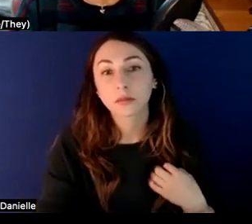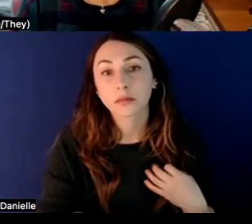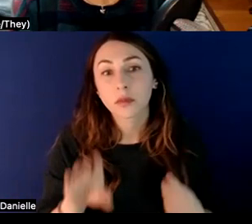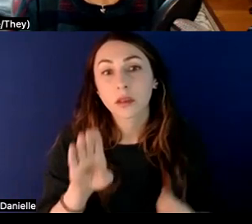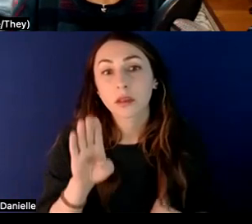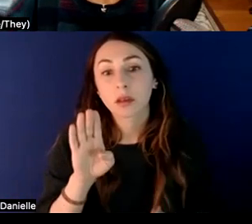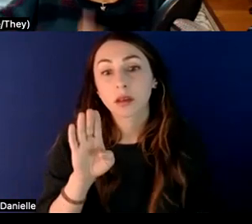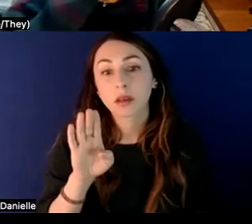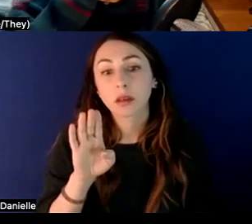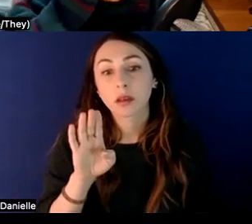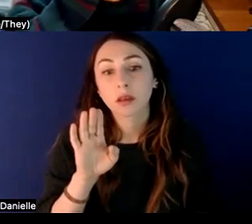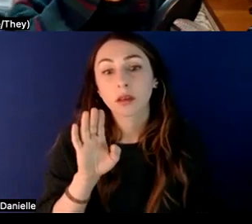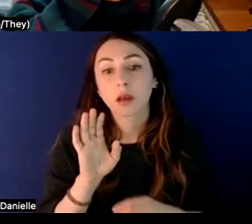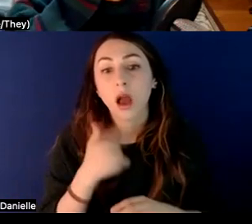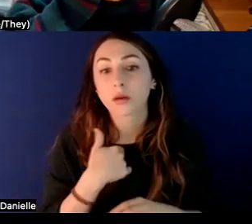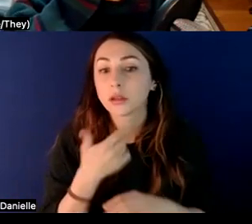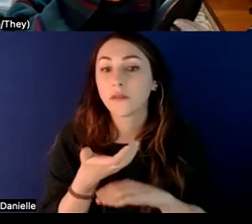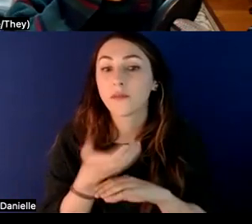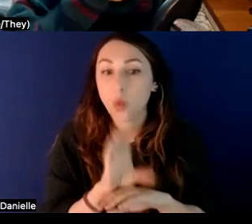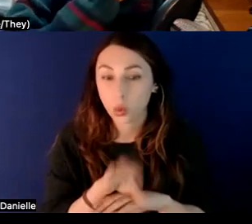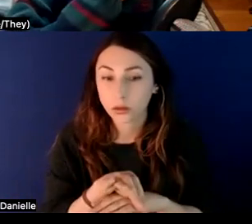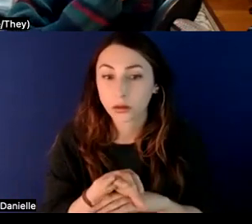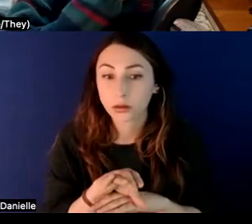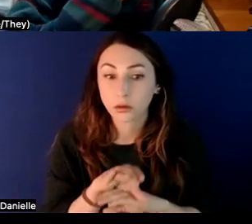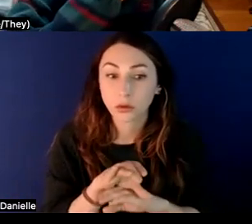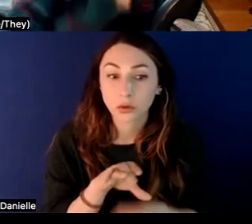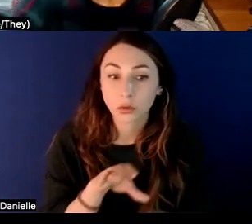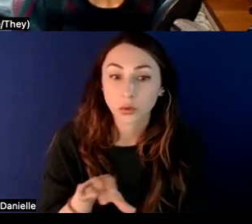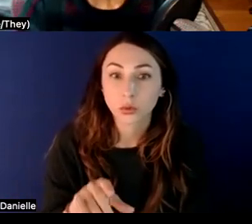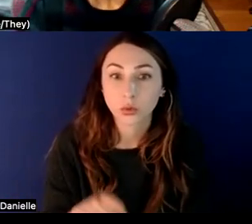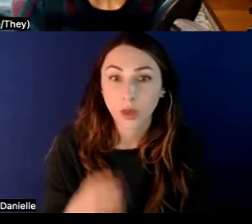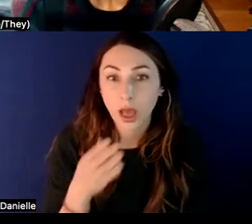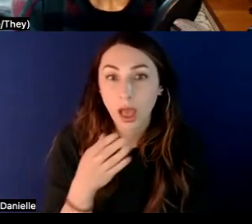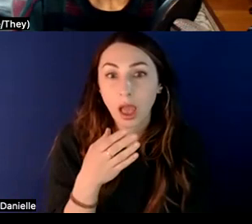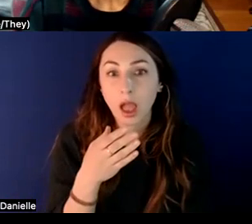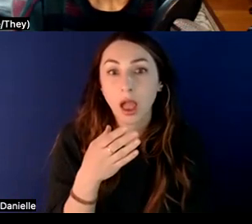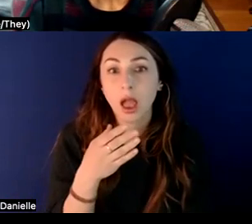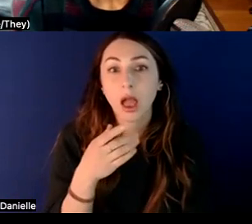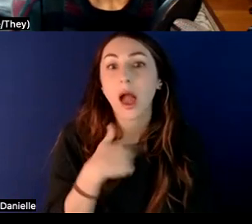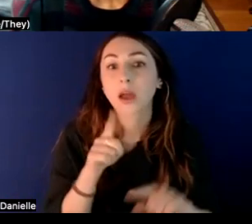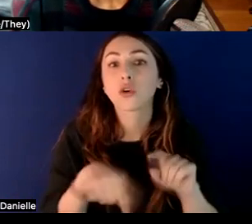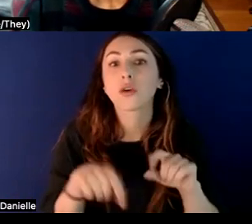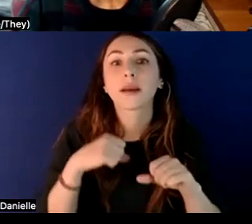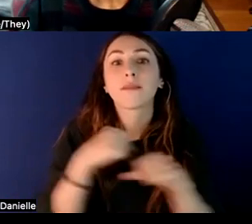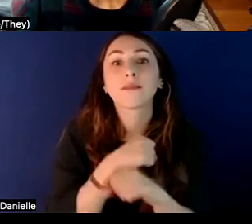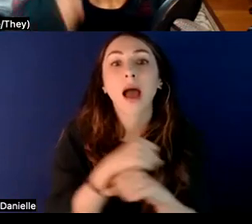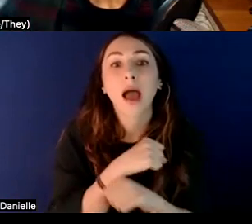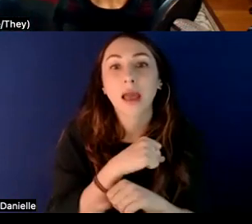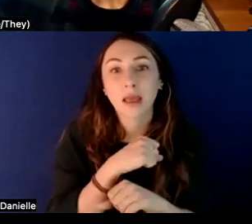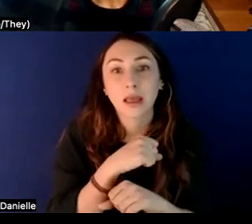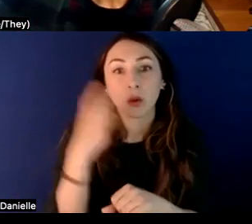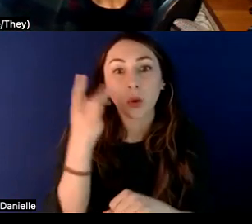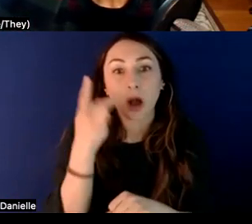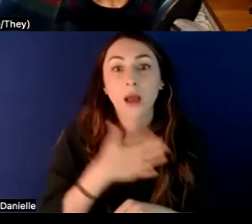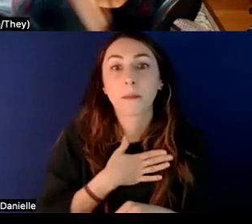being forced and unable to fight back because my strength was